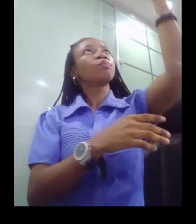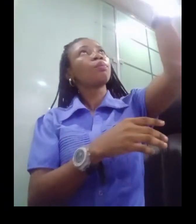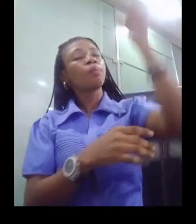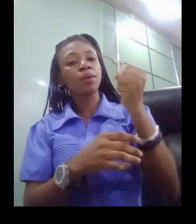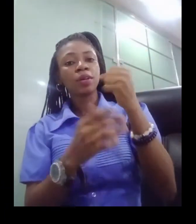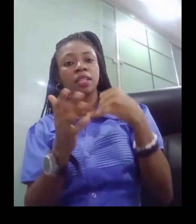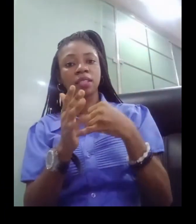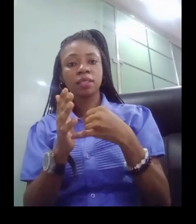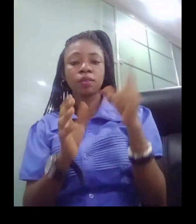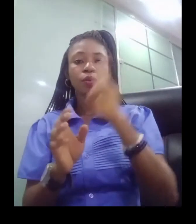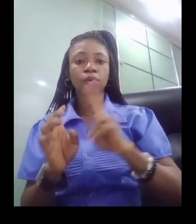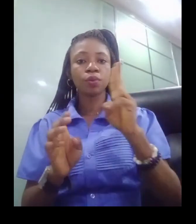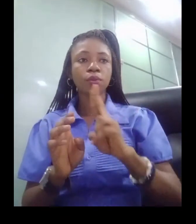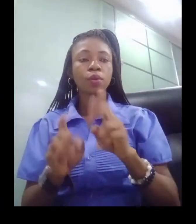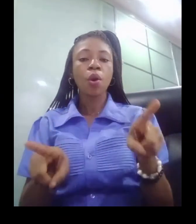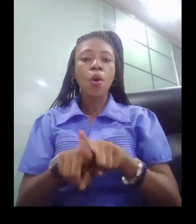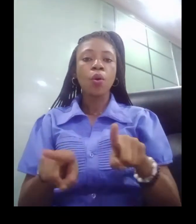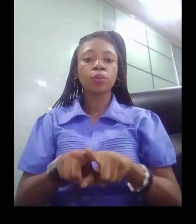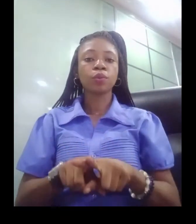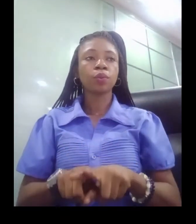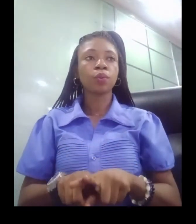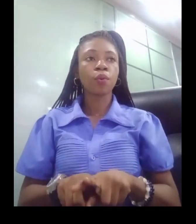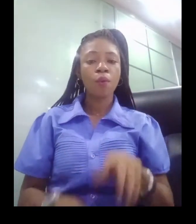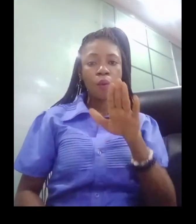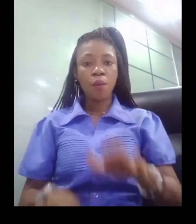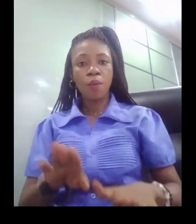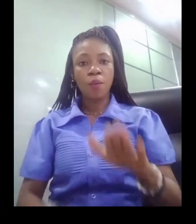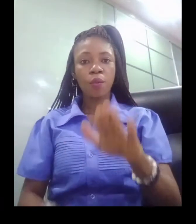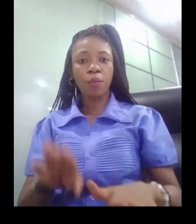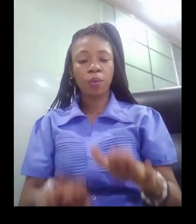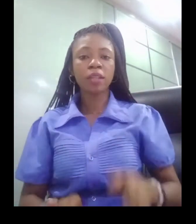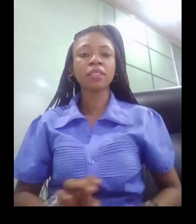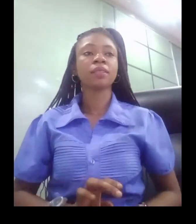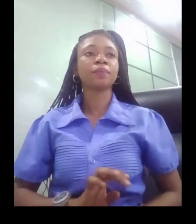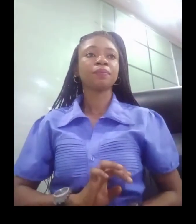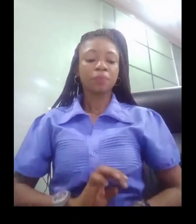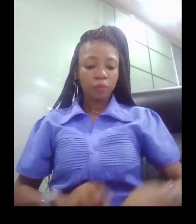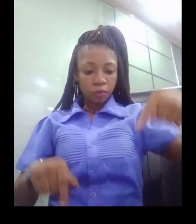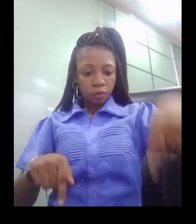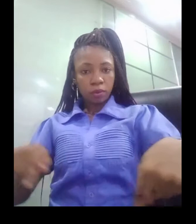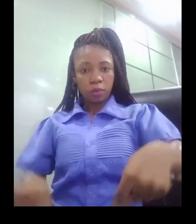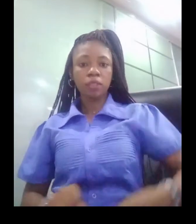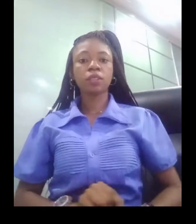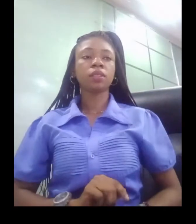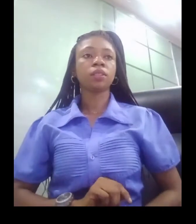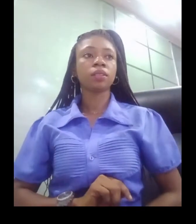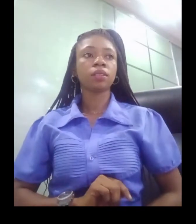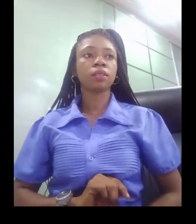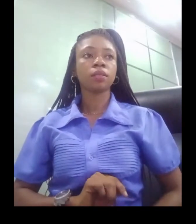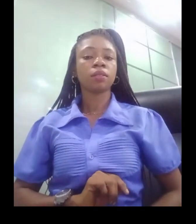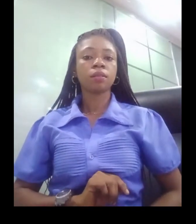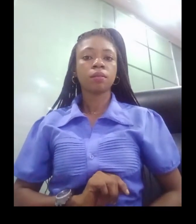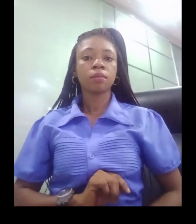trees. She located crawling on her knees by touching the knees, because when you